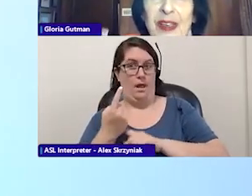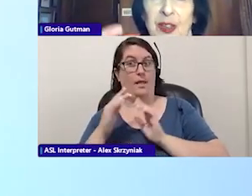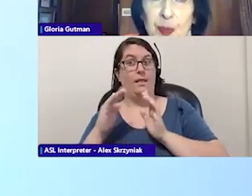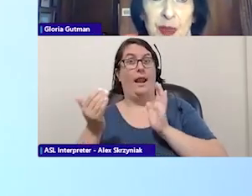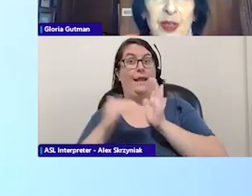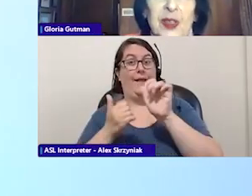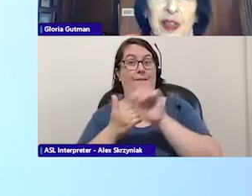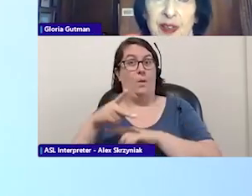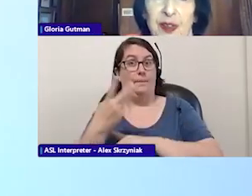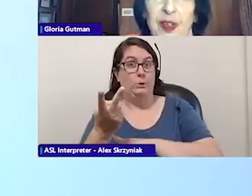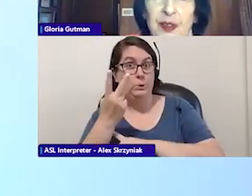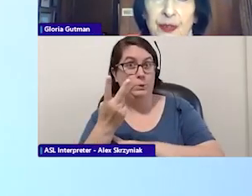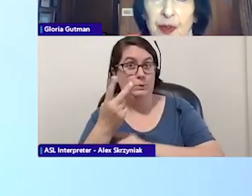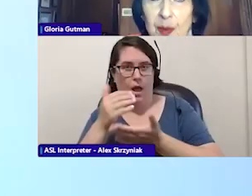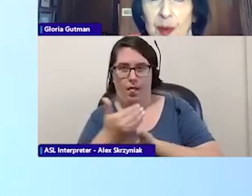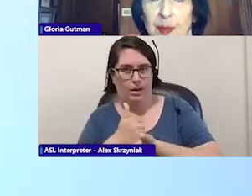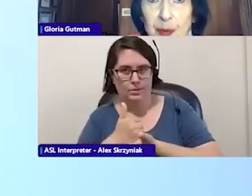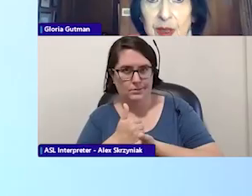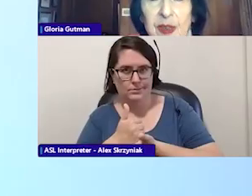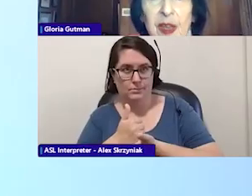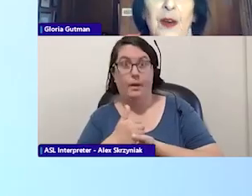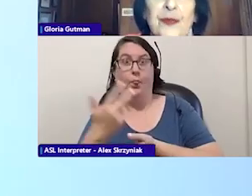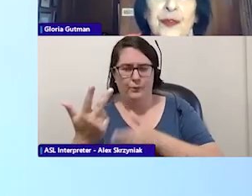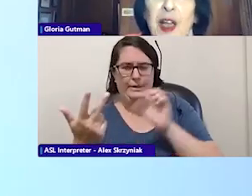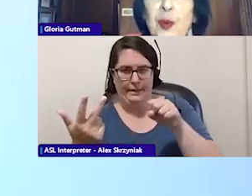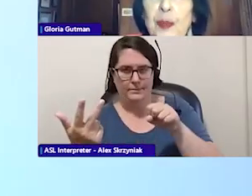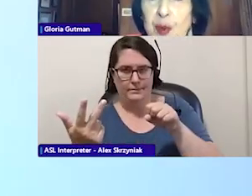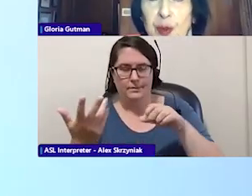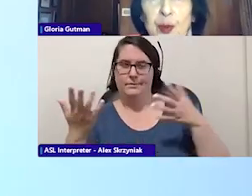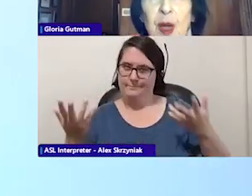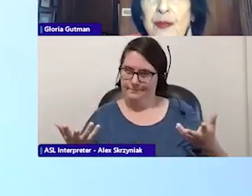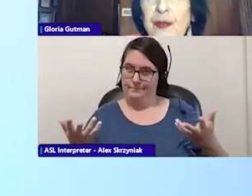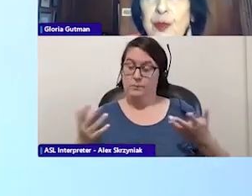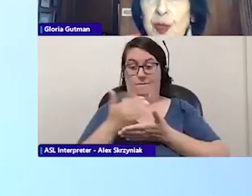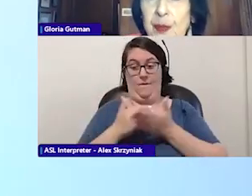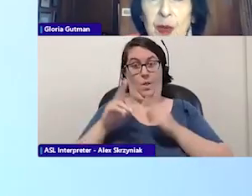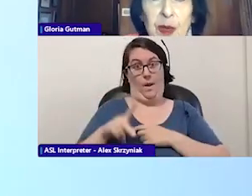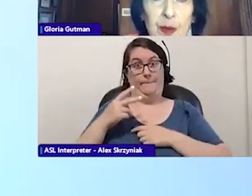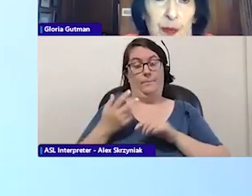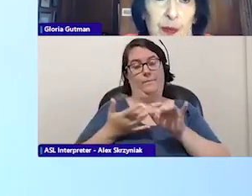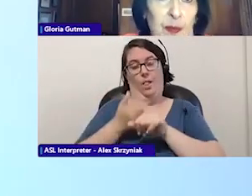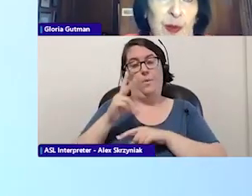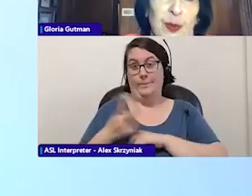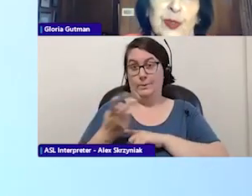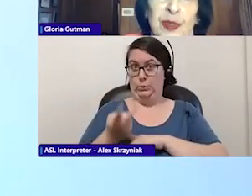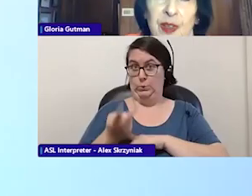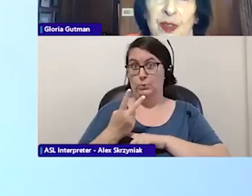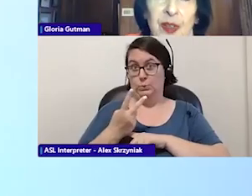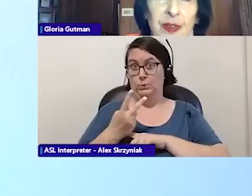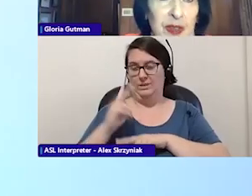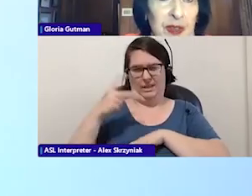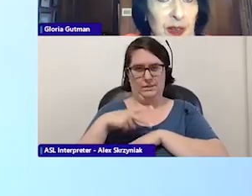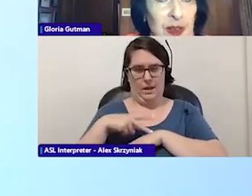but is being collected in follow-up 3. Follow-up 2, for some reason